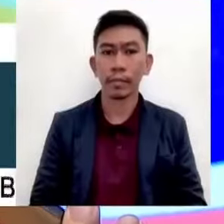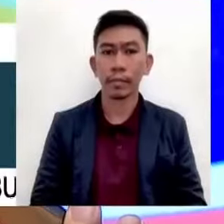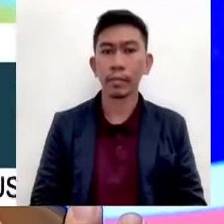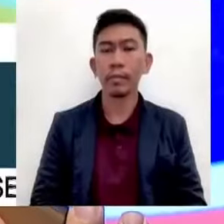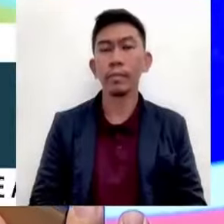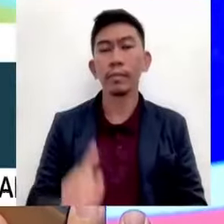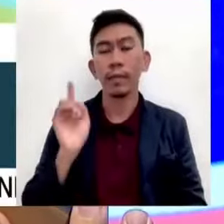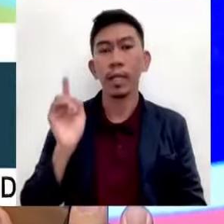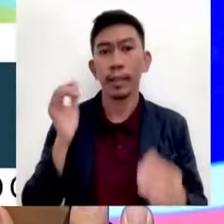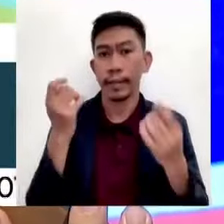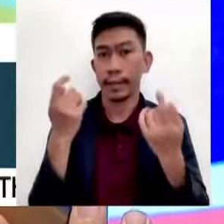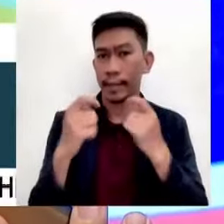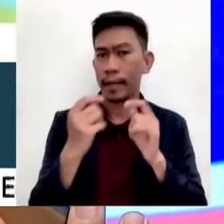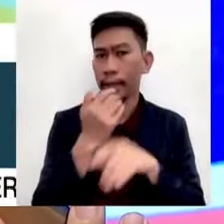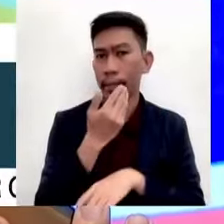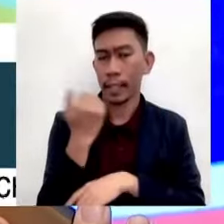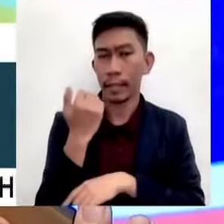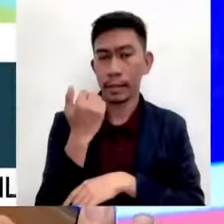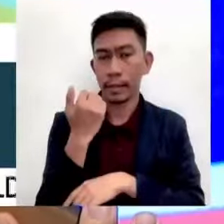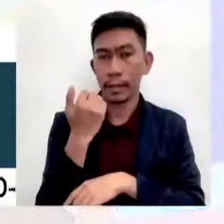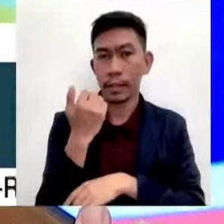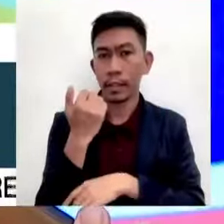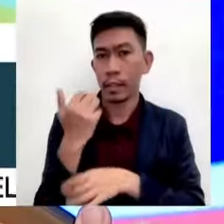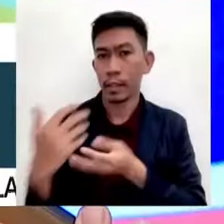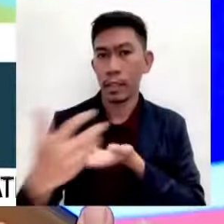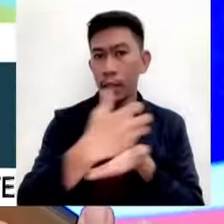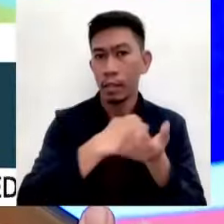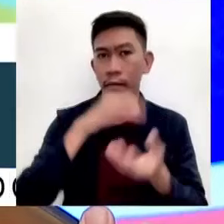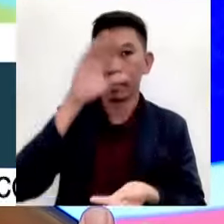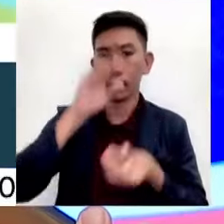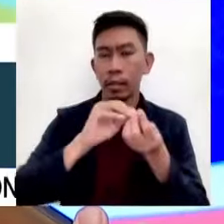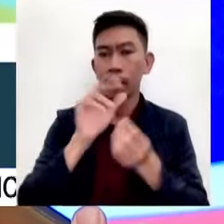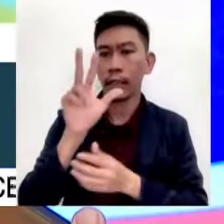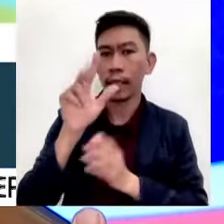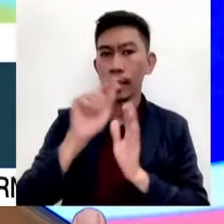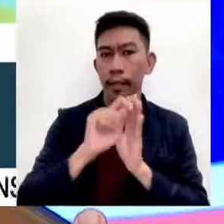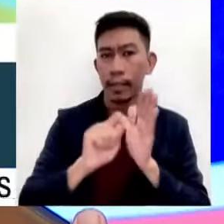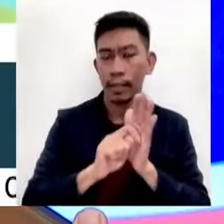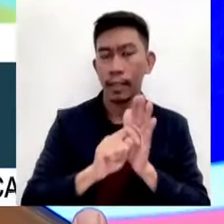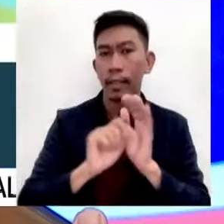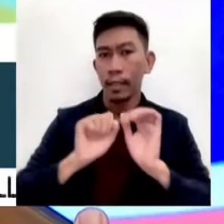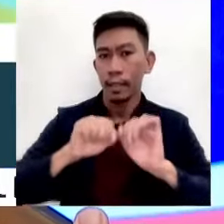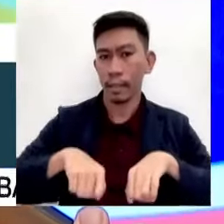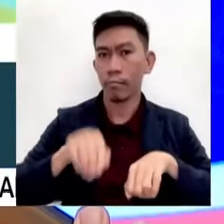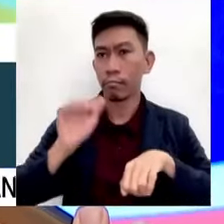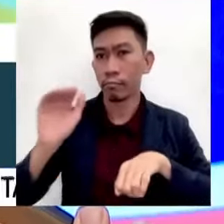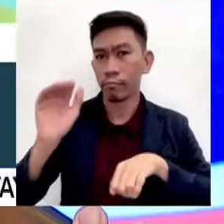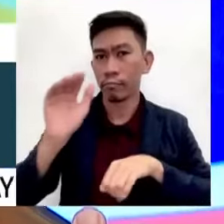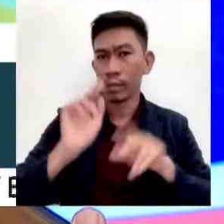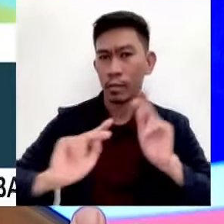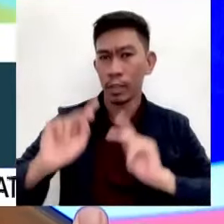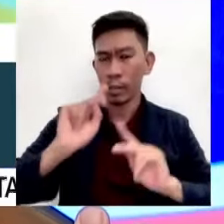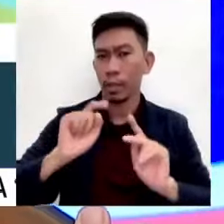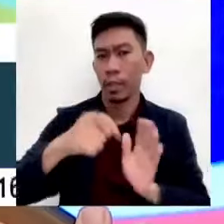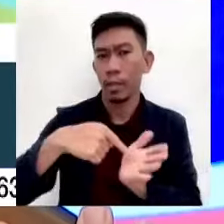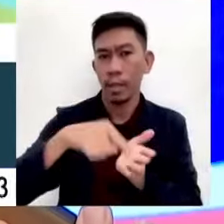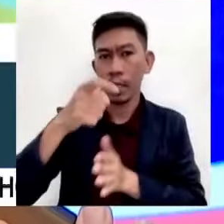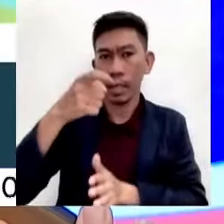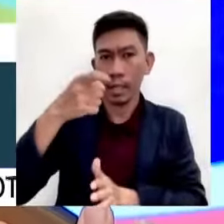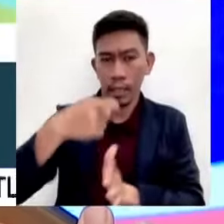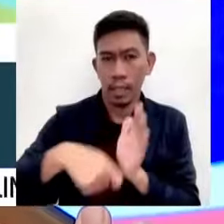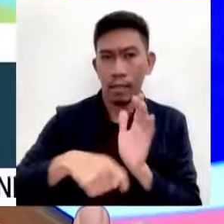para makolekta itong 3 trillion na ito. Manawagan sa ating mga taxpayers na magbayad ng tama at magtulungan